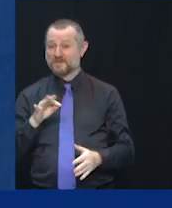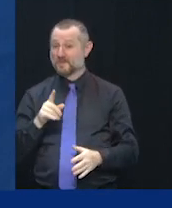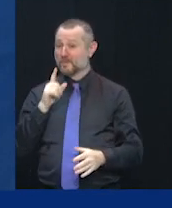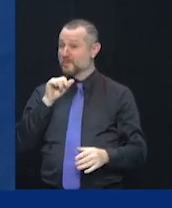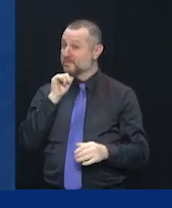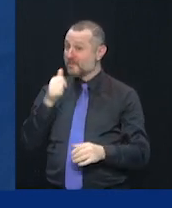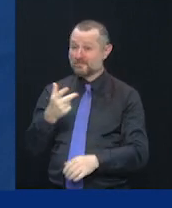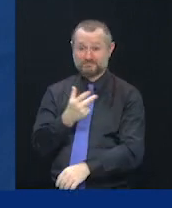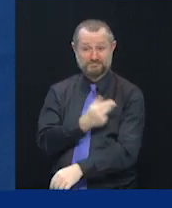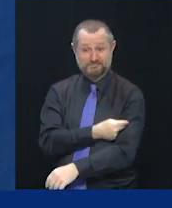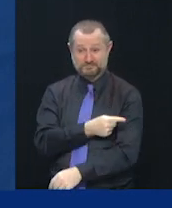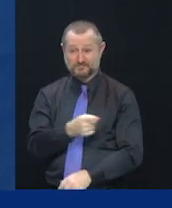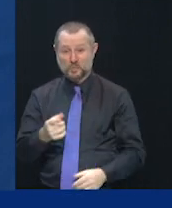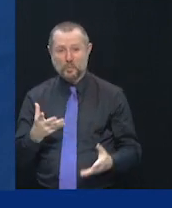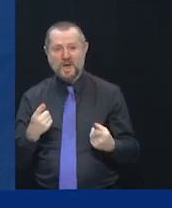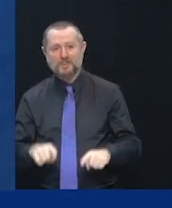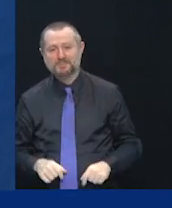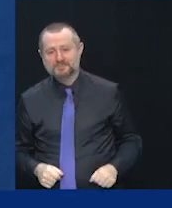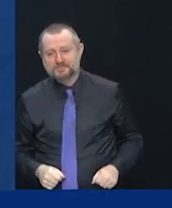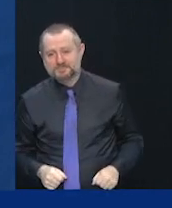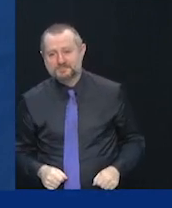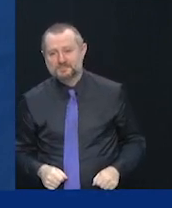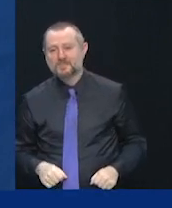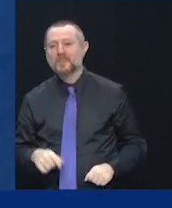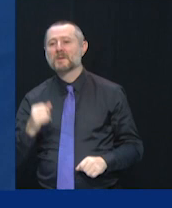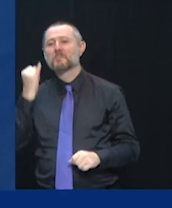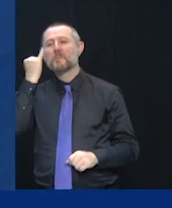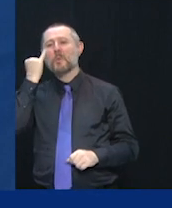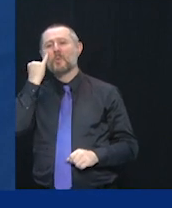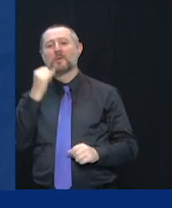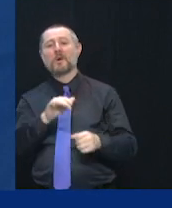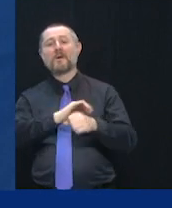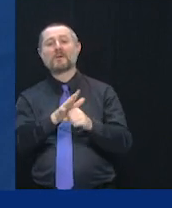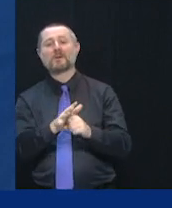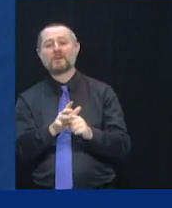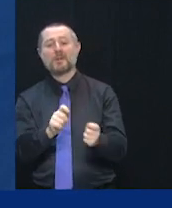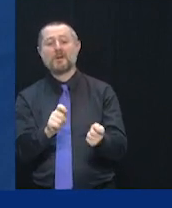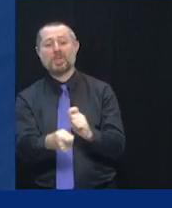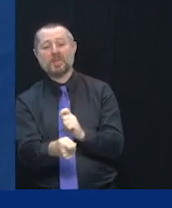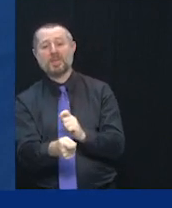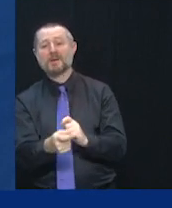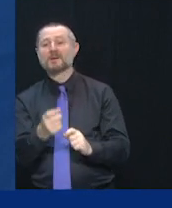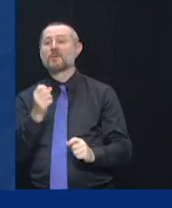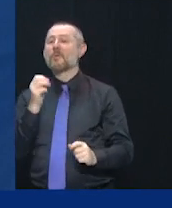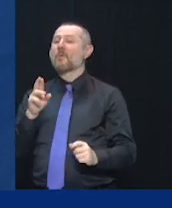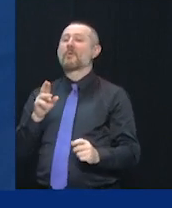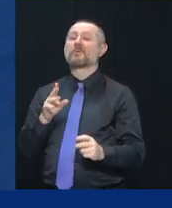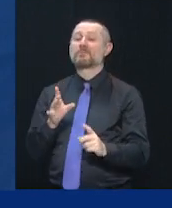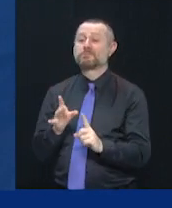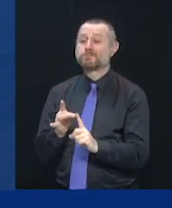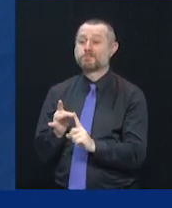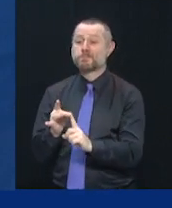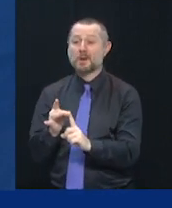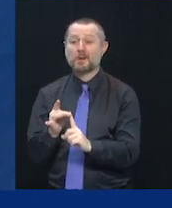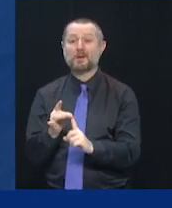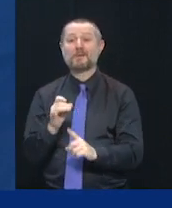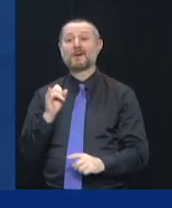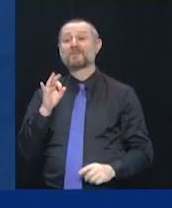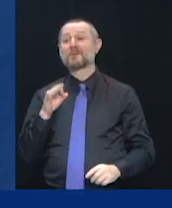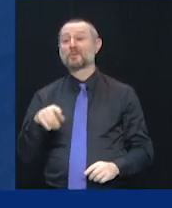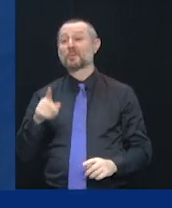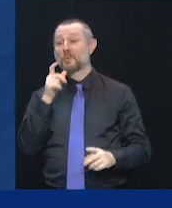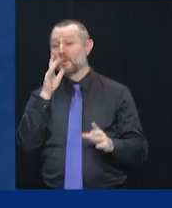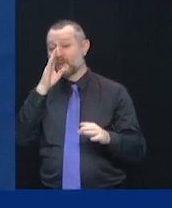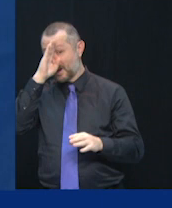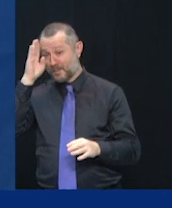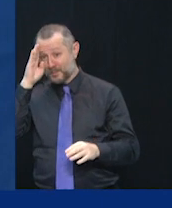there is another variant, if there is another surge, if the hospital workers are not vaccinated, they will get sick. If